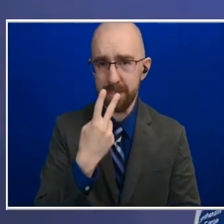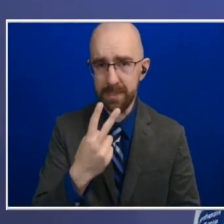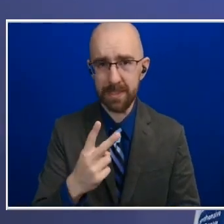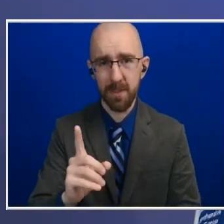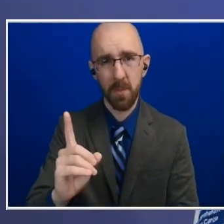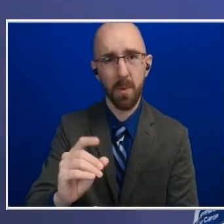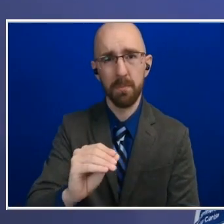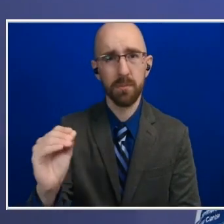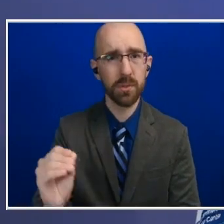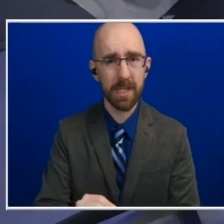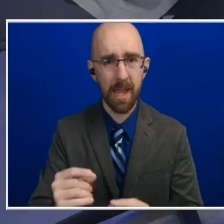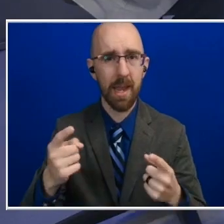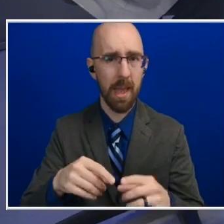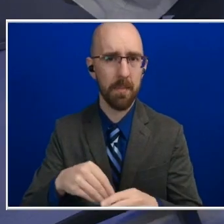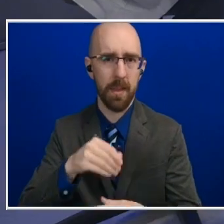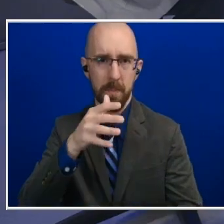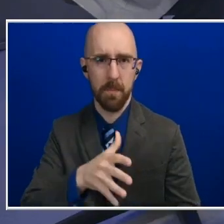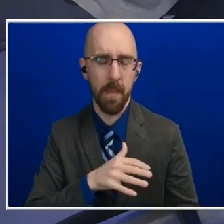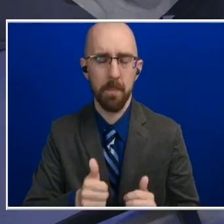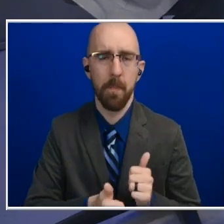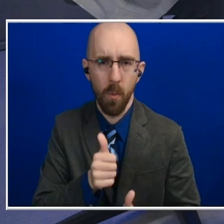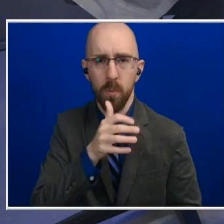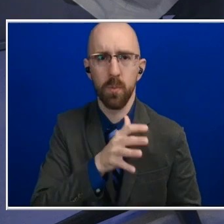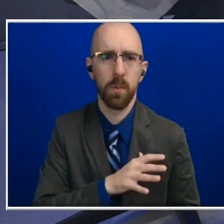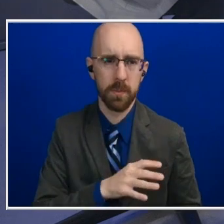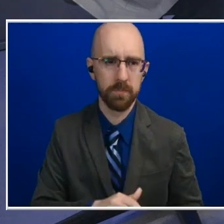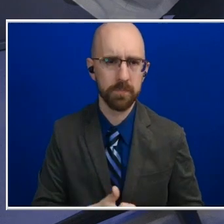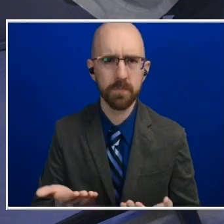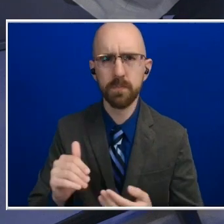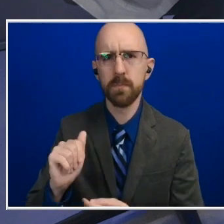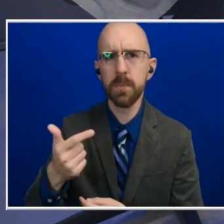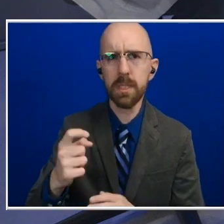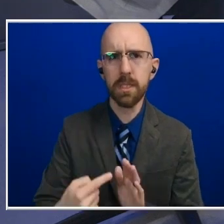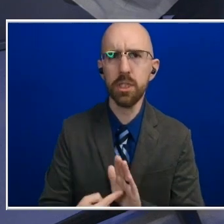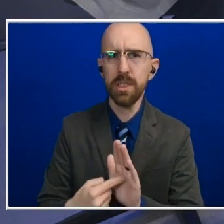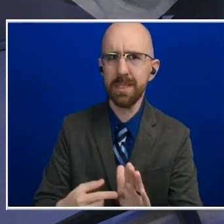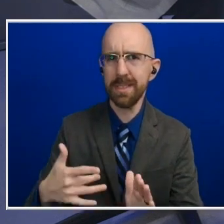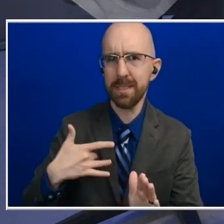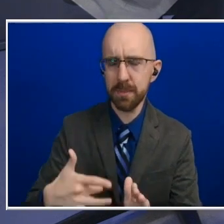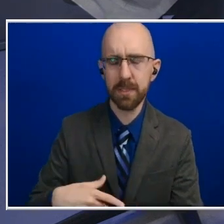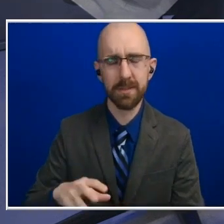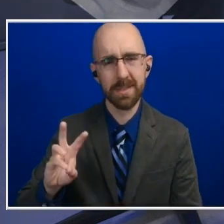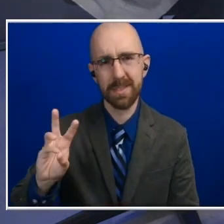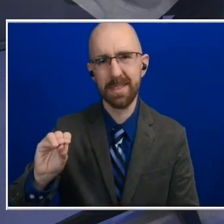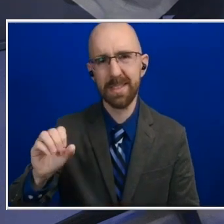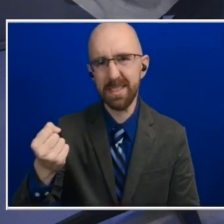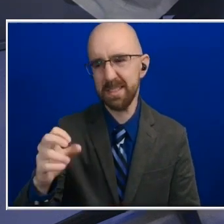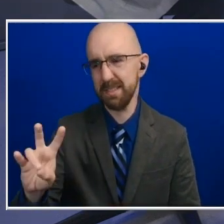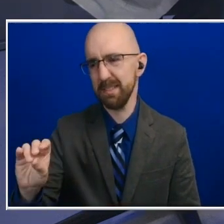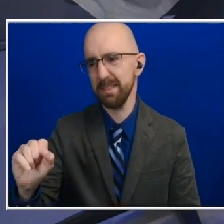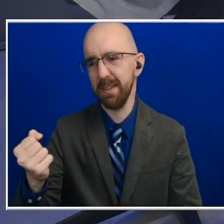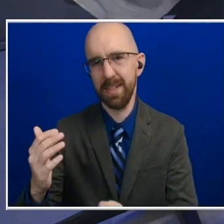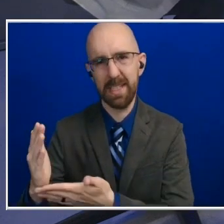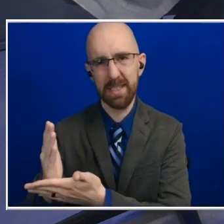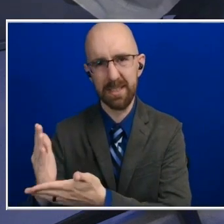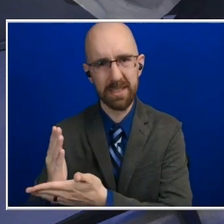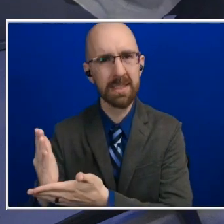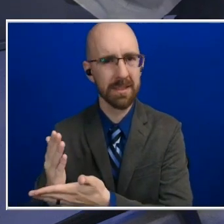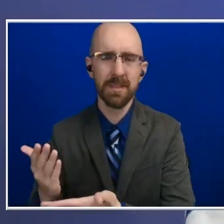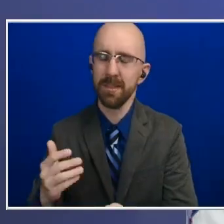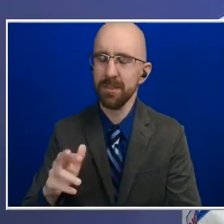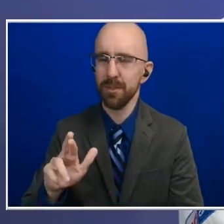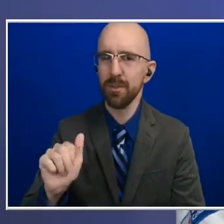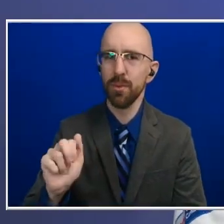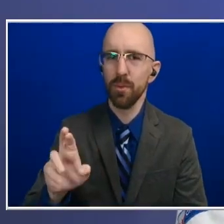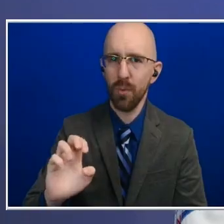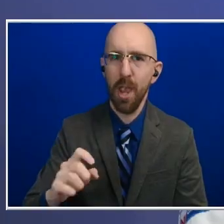in men. What age would it normally present? Late 60s or early 70s. So this is very rare. Brett's diagnosis is